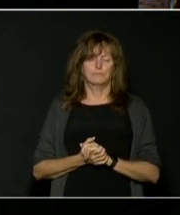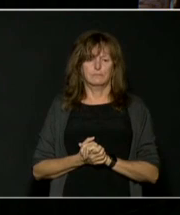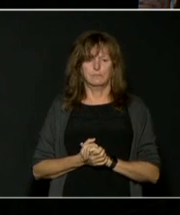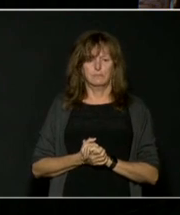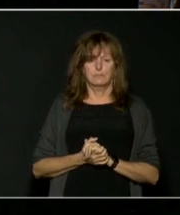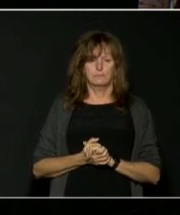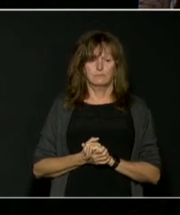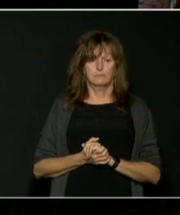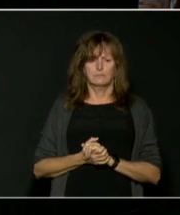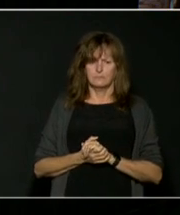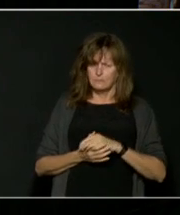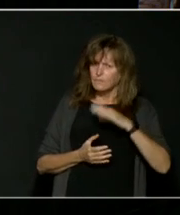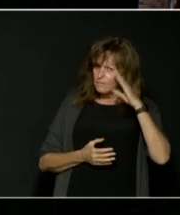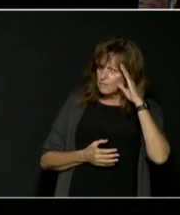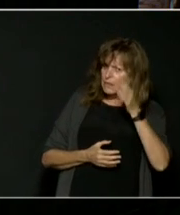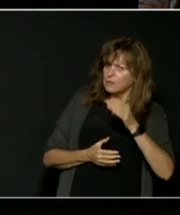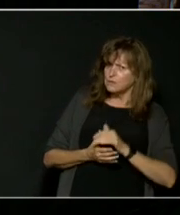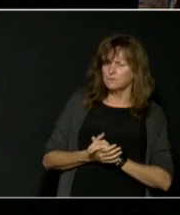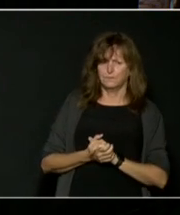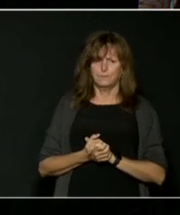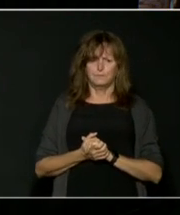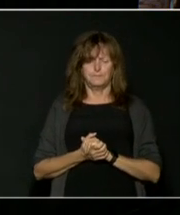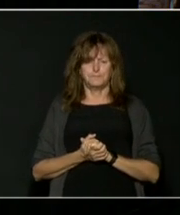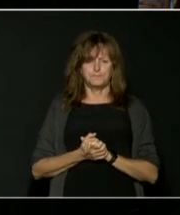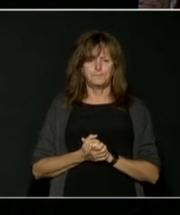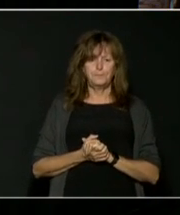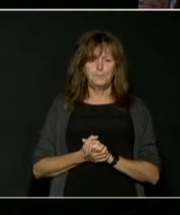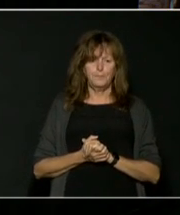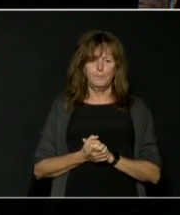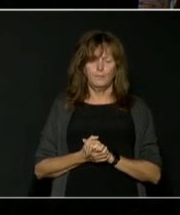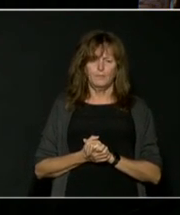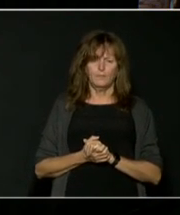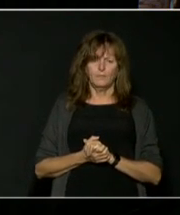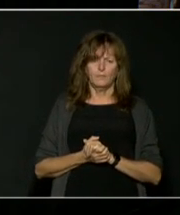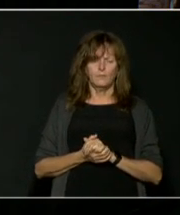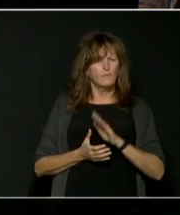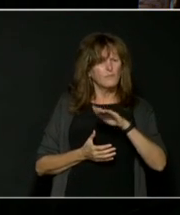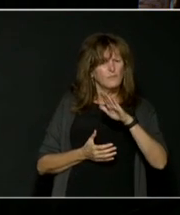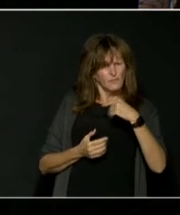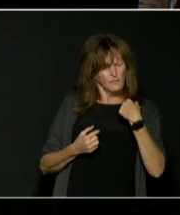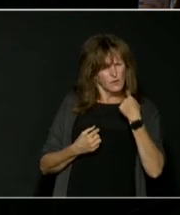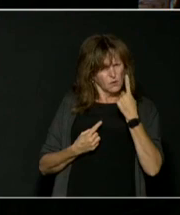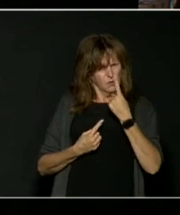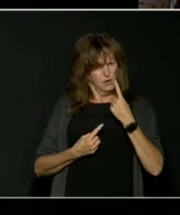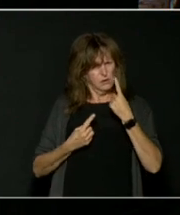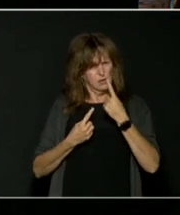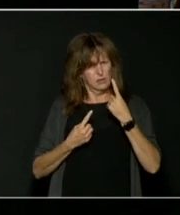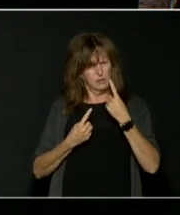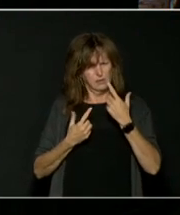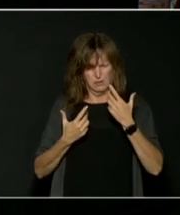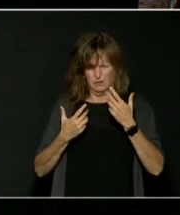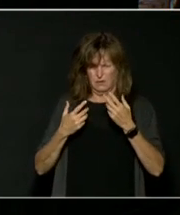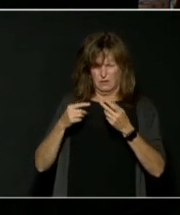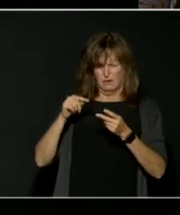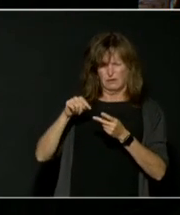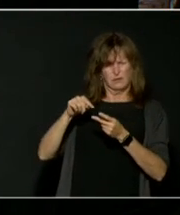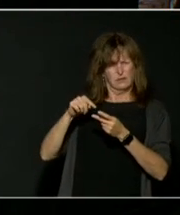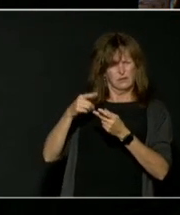Yeah, hi, doctors. I'm just wondering about the type of testing that's being done in the province's